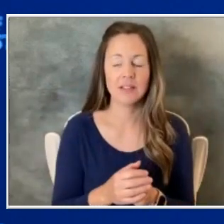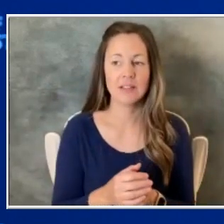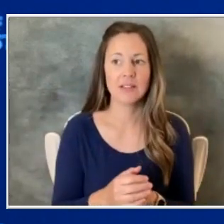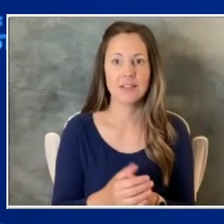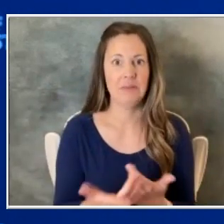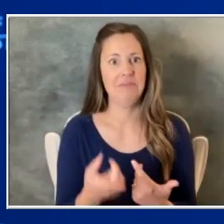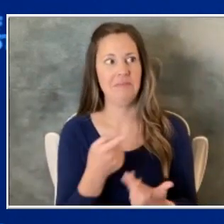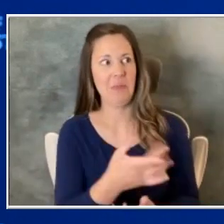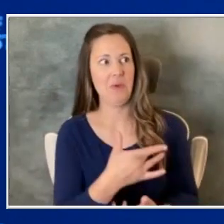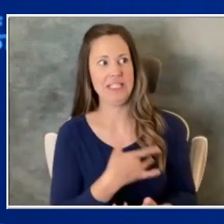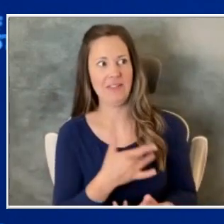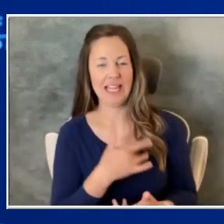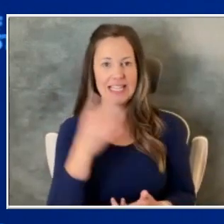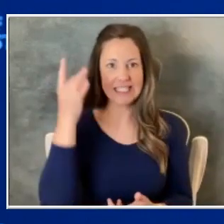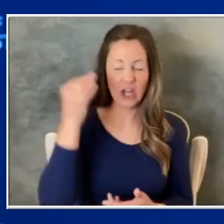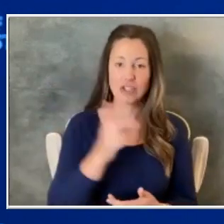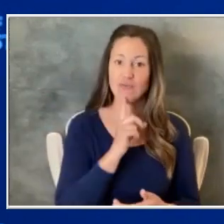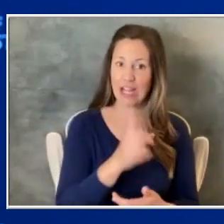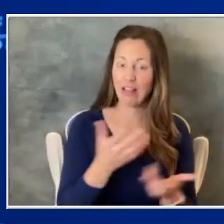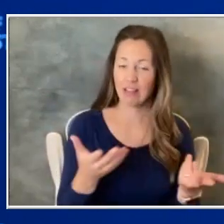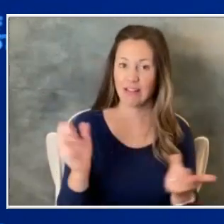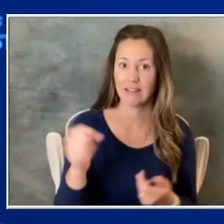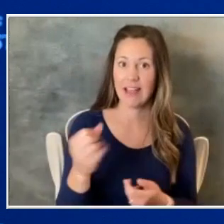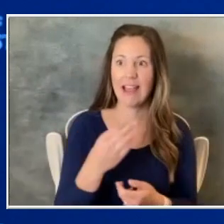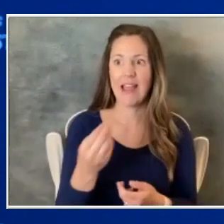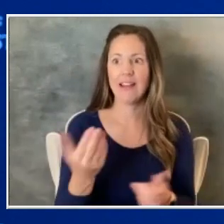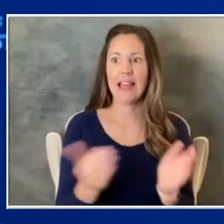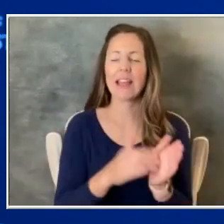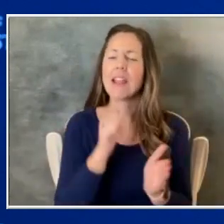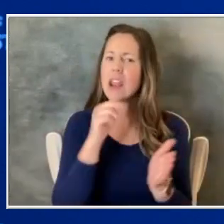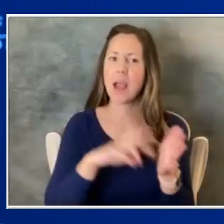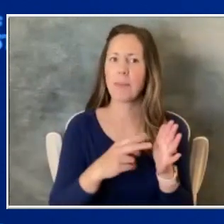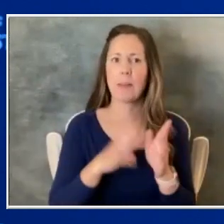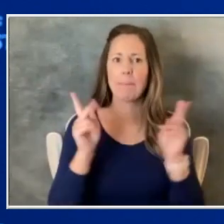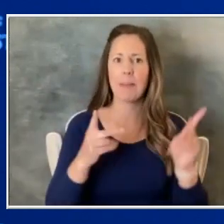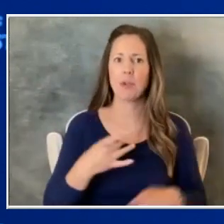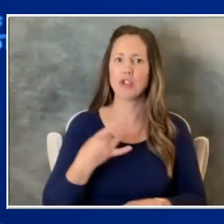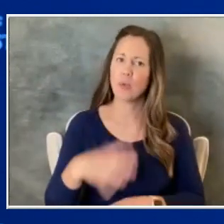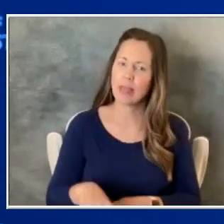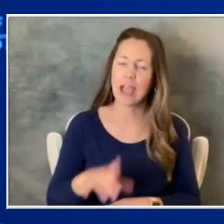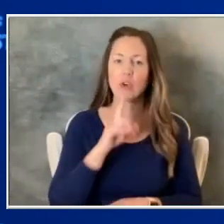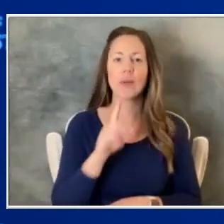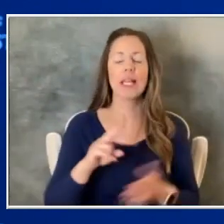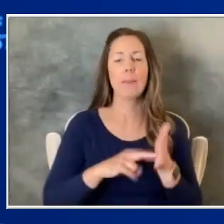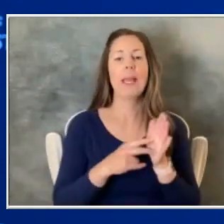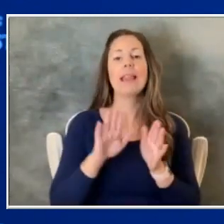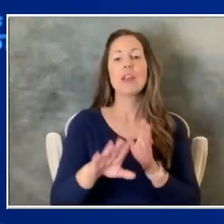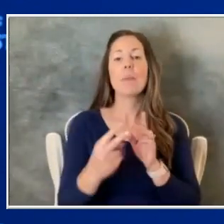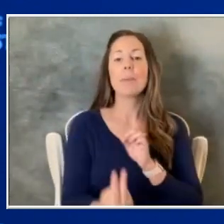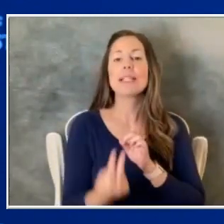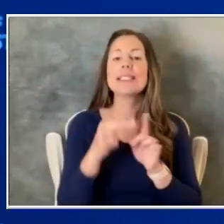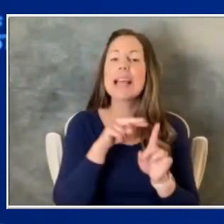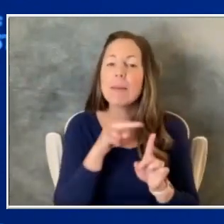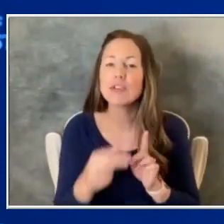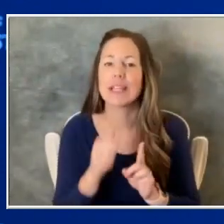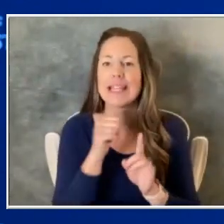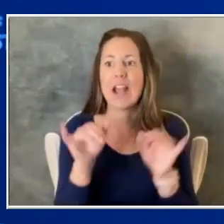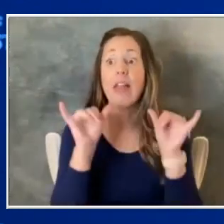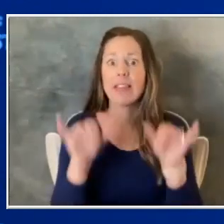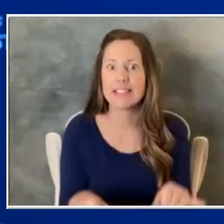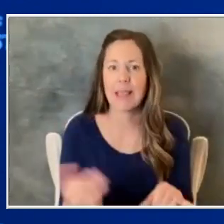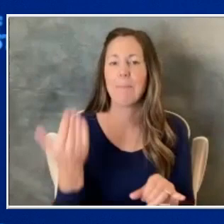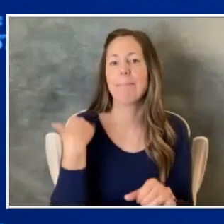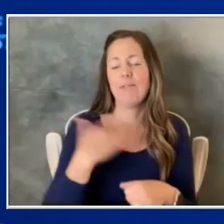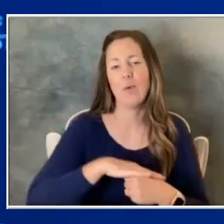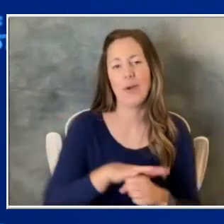feelings, those thoughts are real. And again, it's not saying that people don't like it. All it says is their perceptions were less pleasant than it was pre-pandemic when